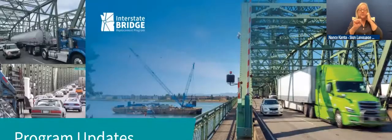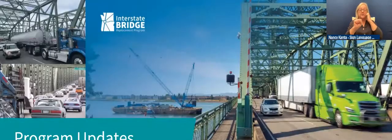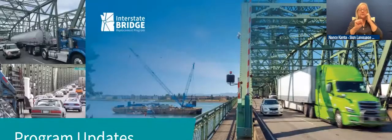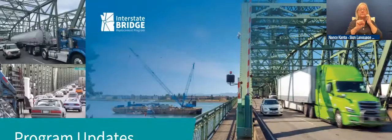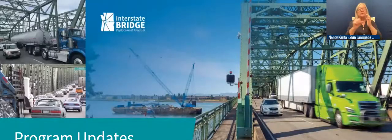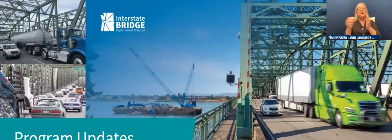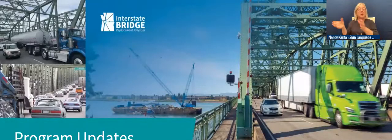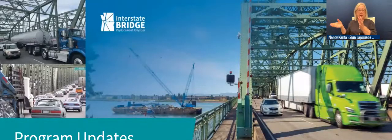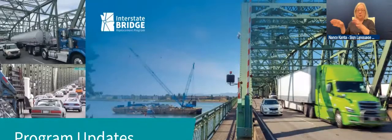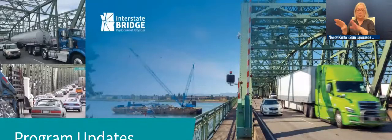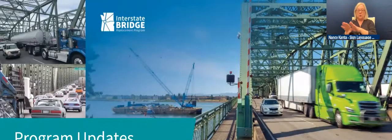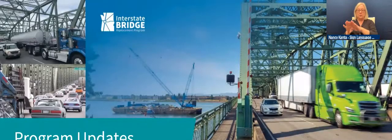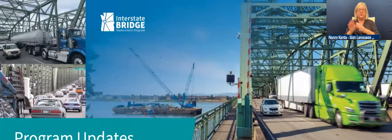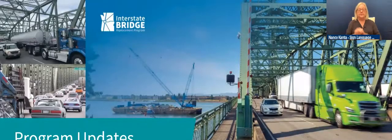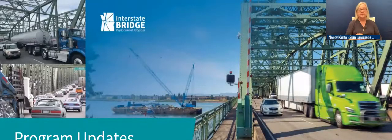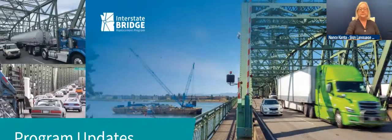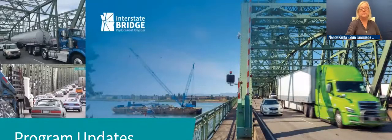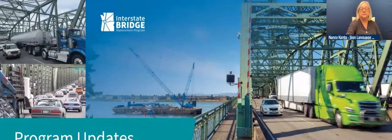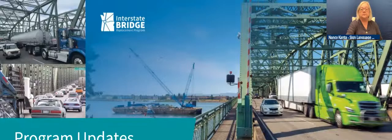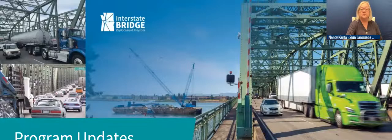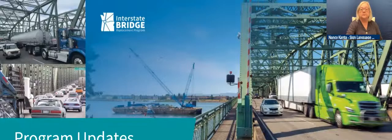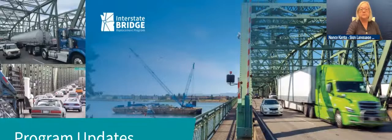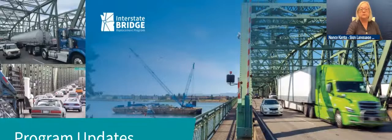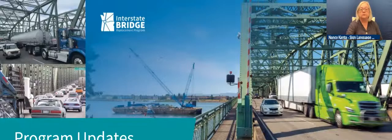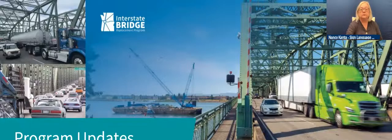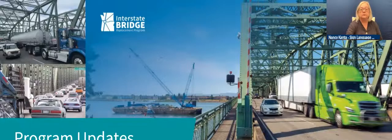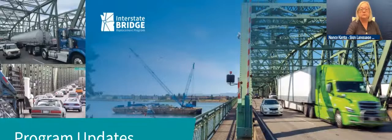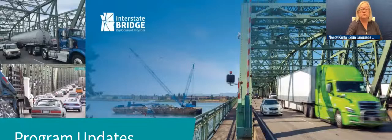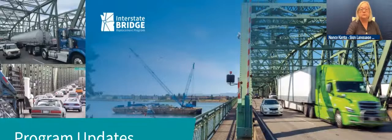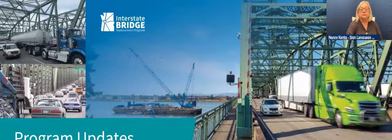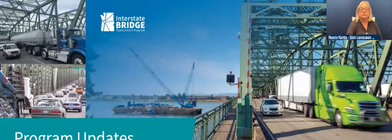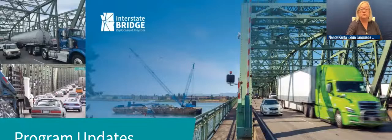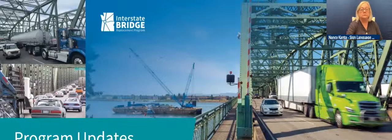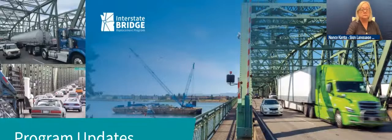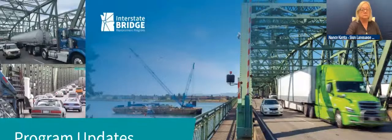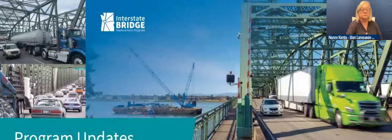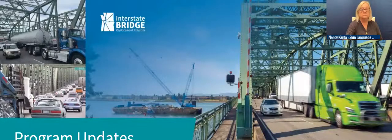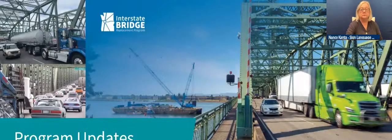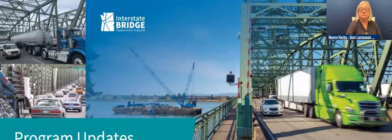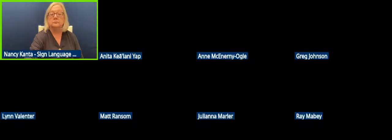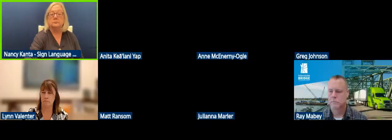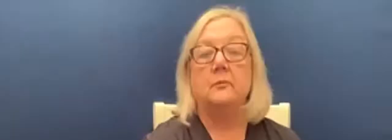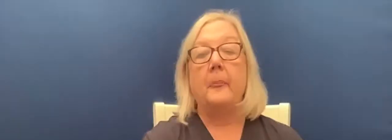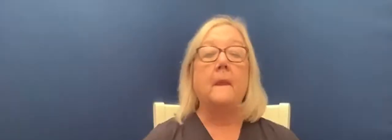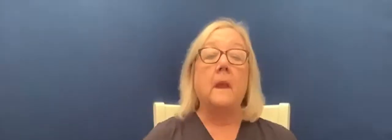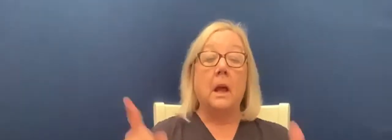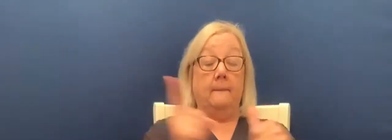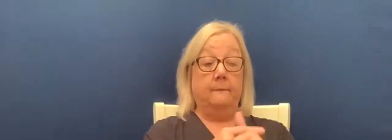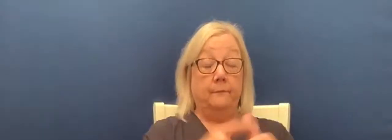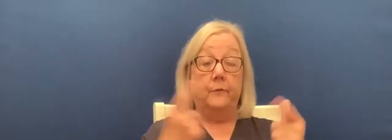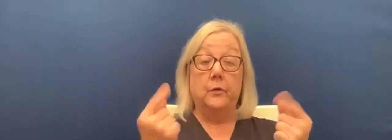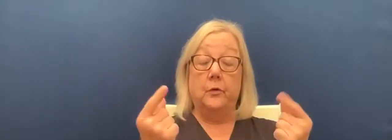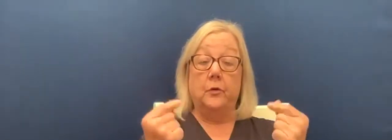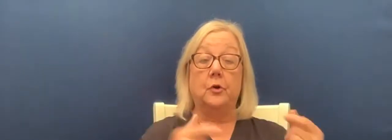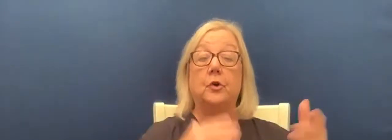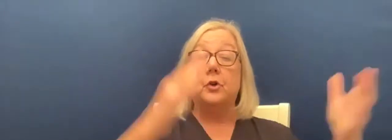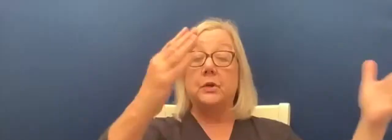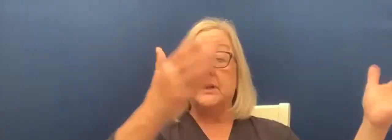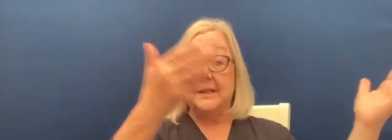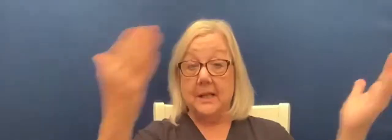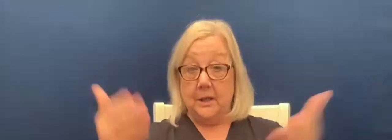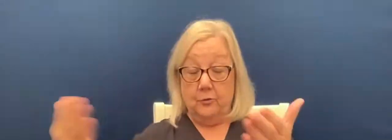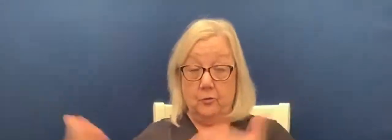So with that, before we have Greg do program updates, we're going to do a round of introductions